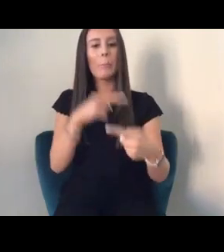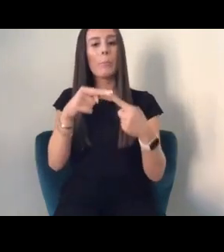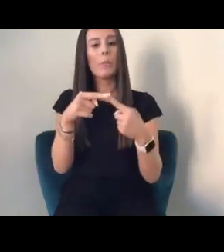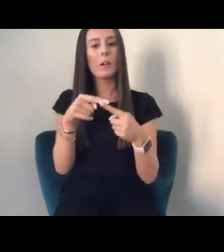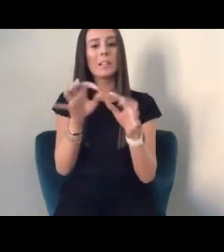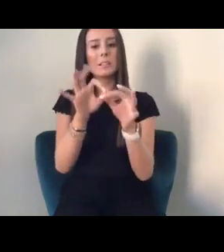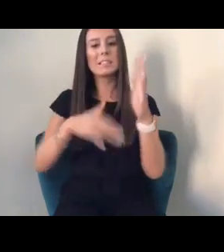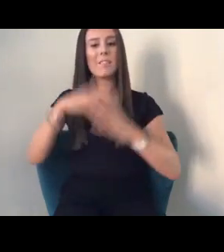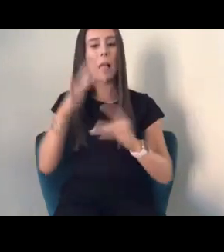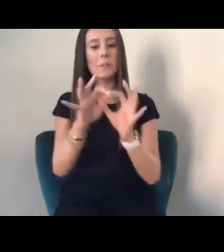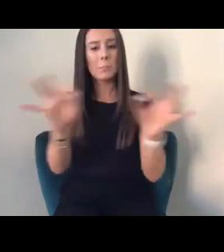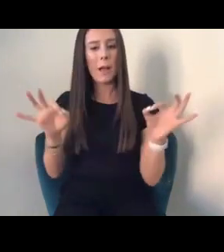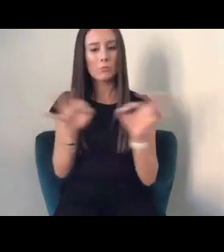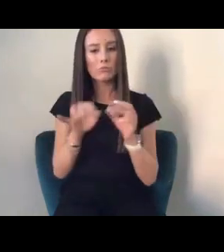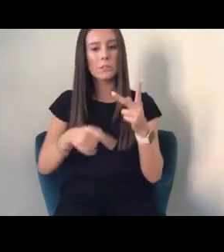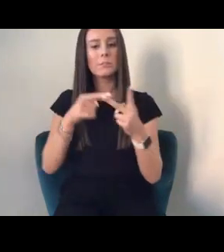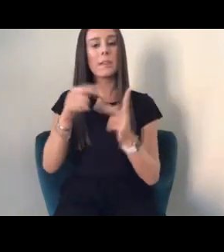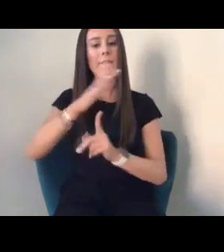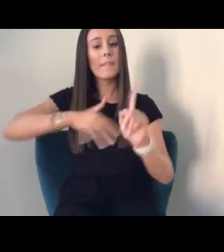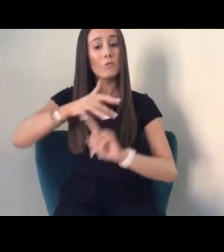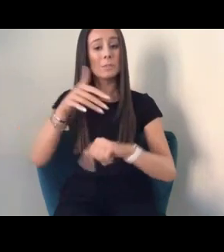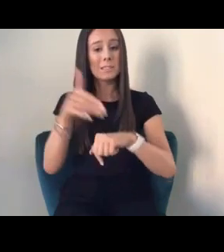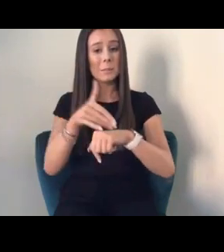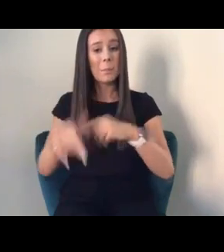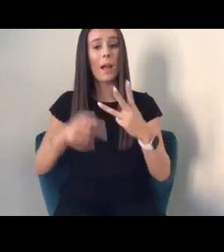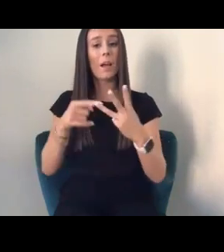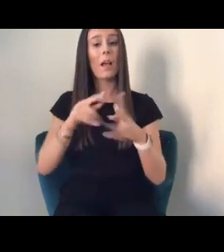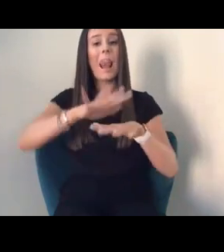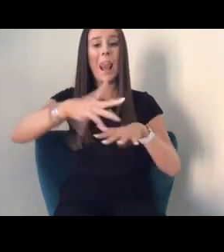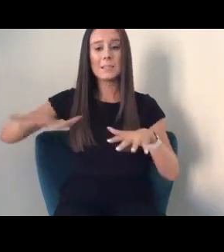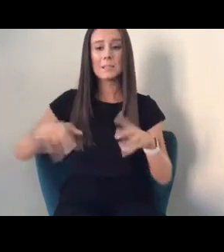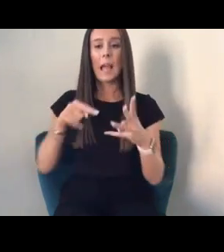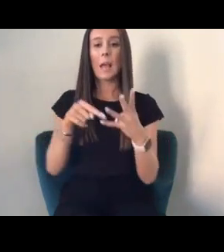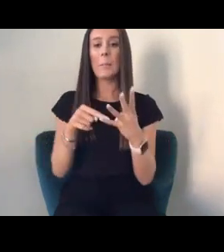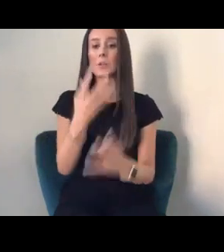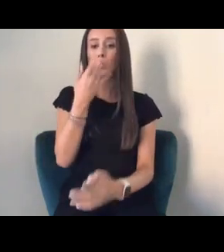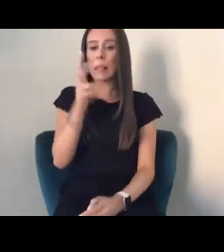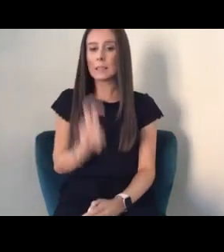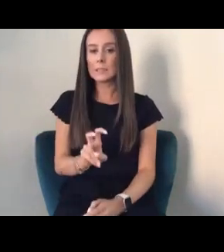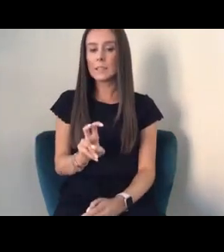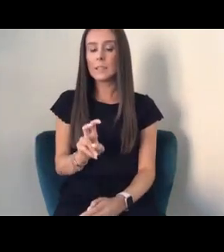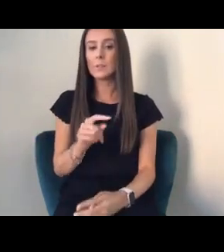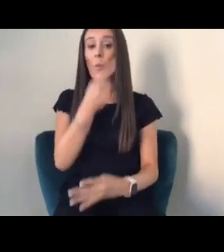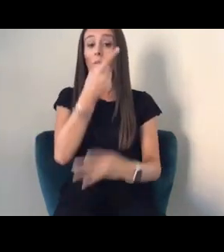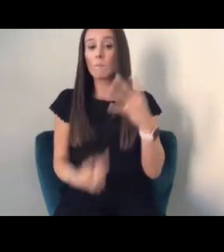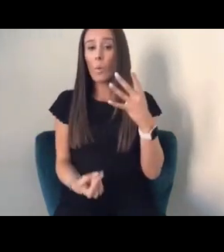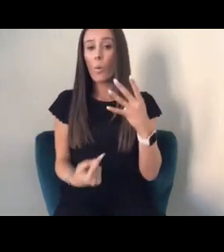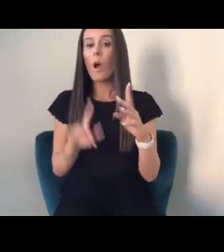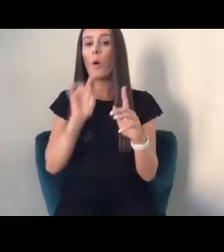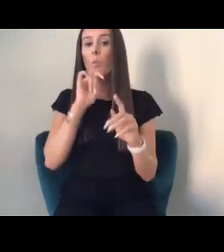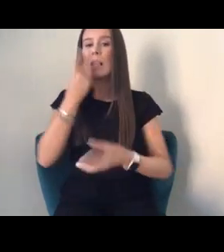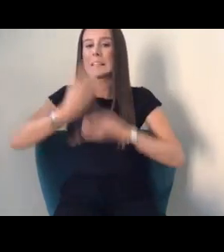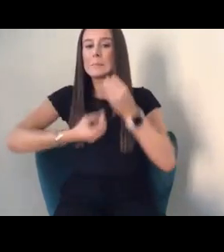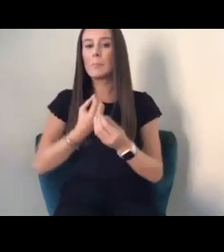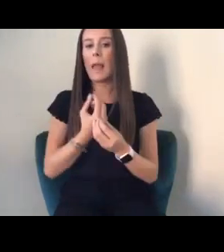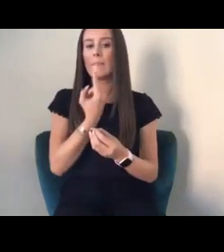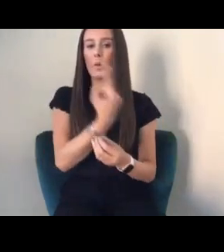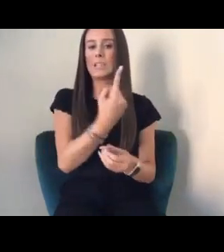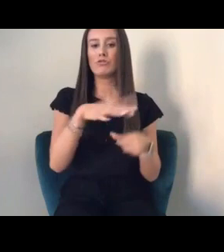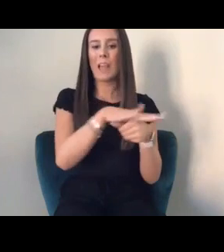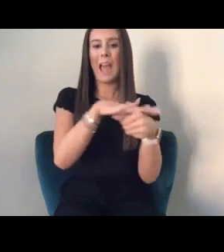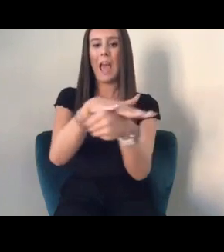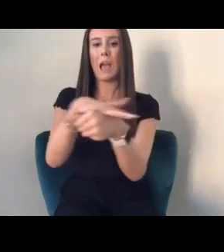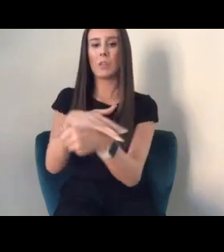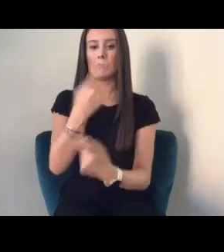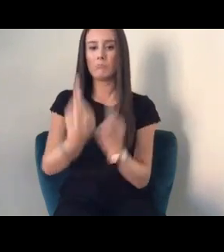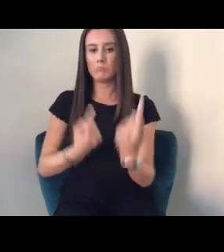environmental impacts, landscaping and utilities. And then we'll dive into the refinements on a junction by junction basis. So